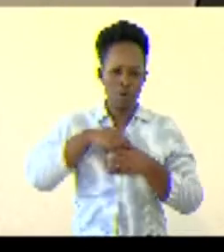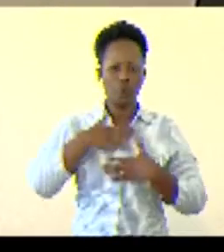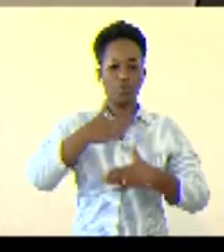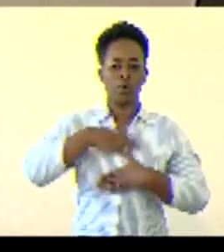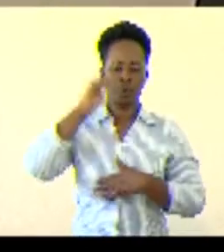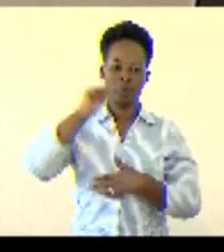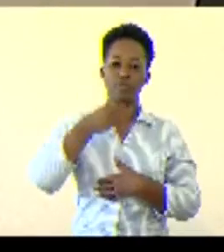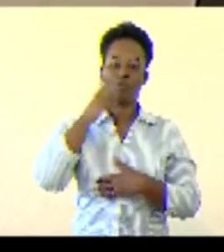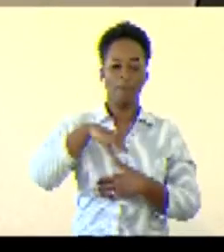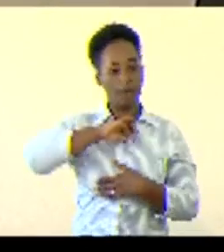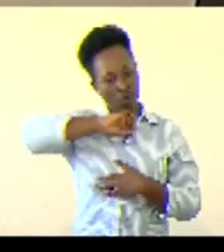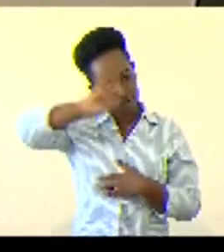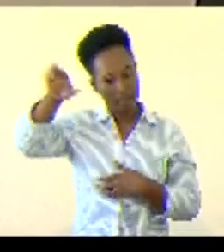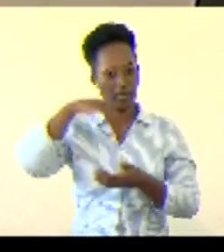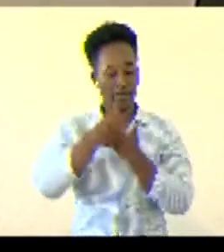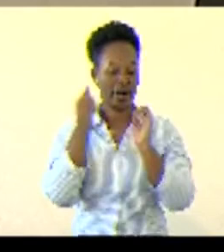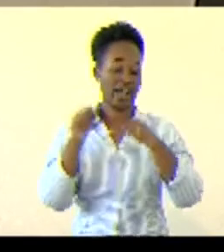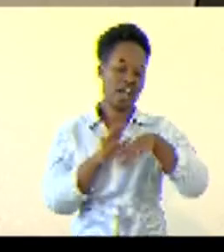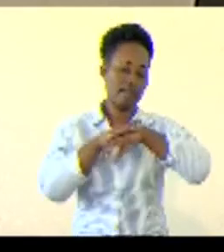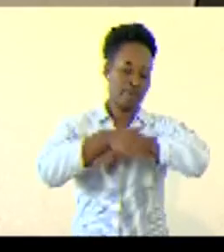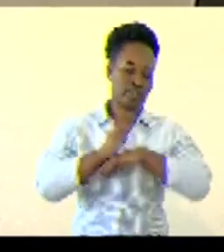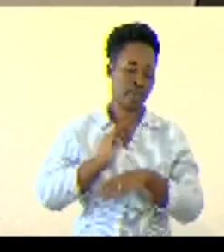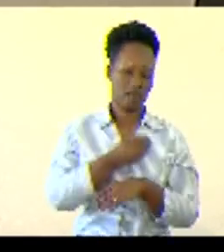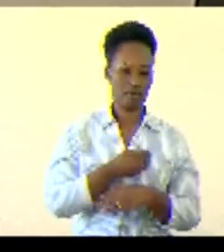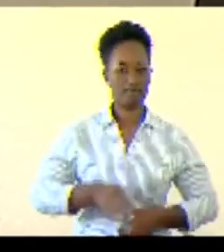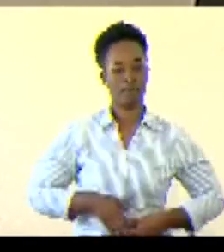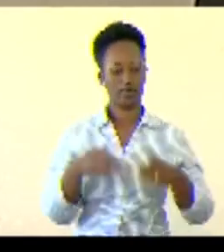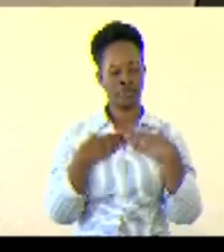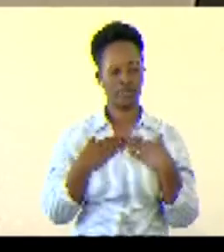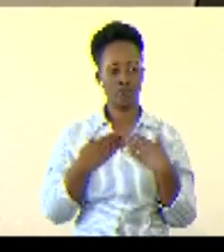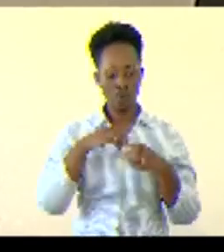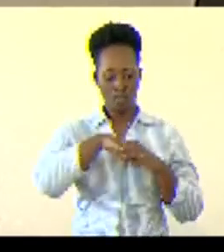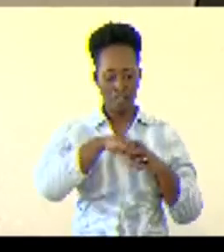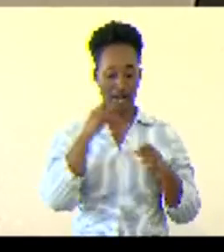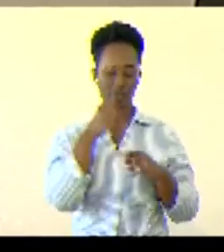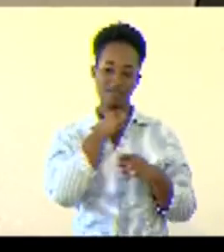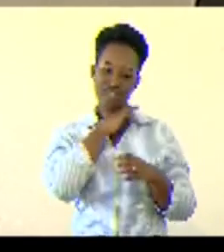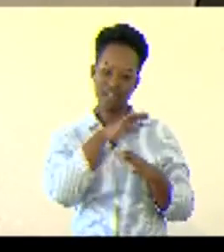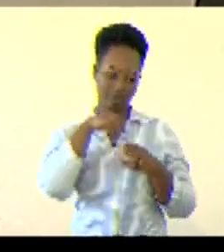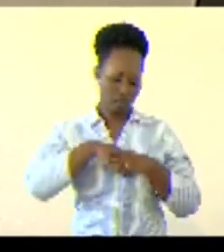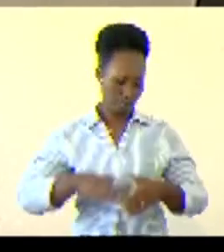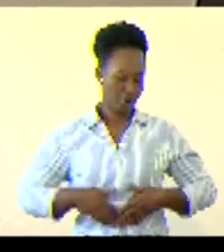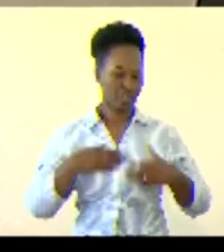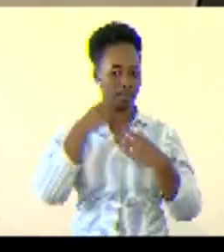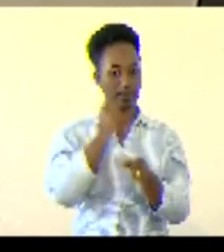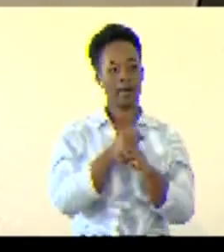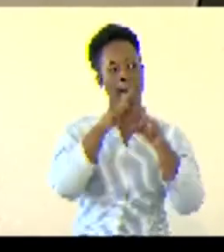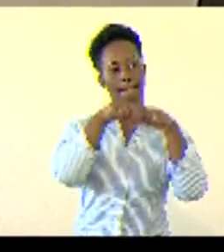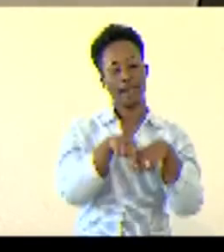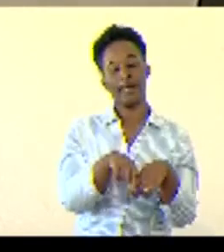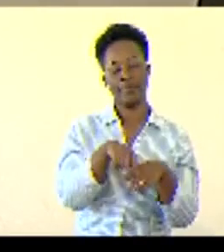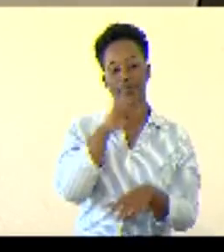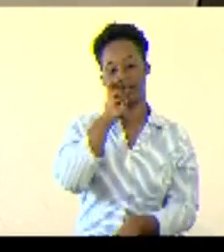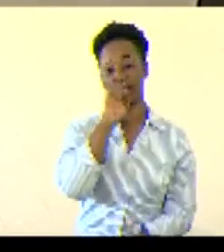get me very well? So removing of waste substances from our body is done by exocytosis. Not only